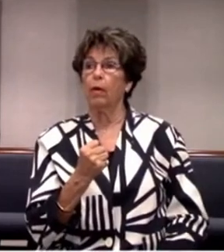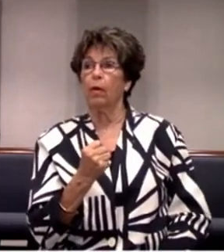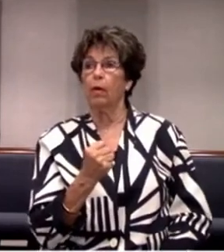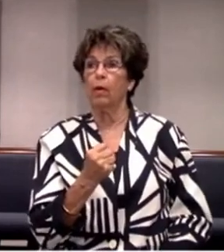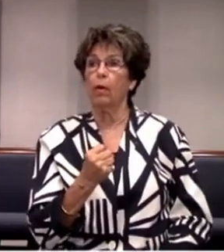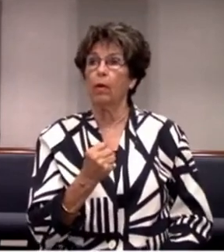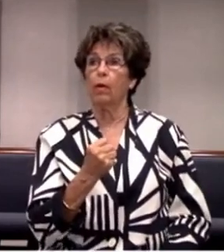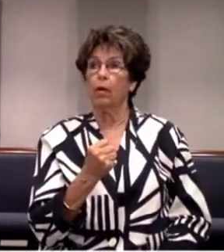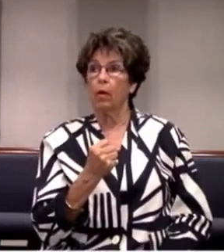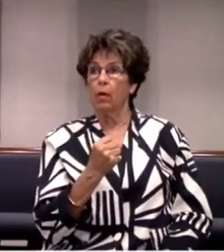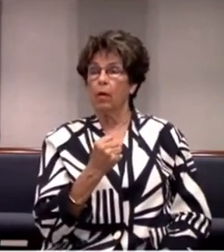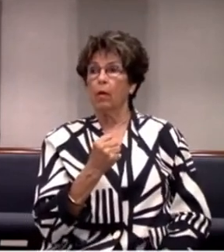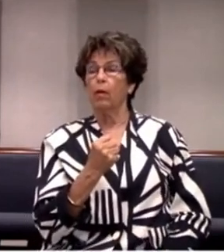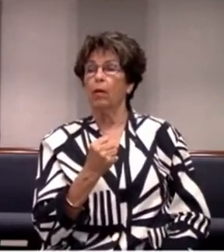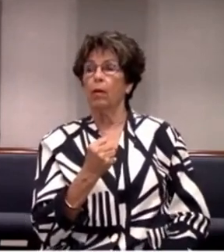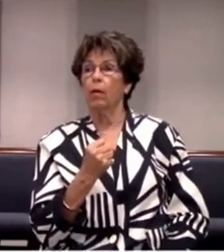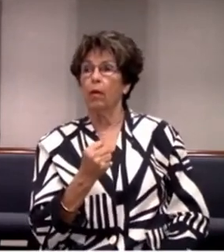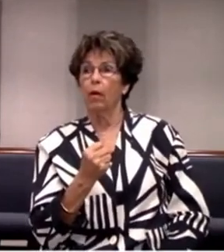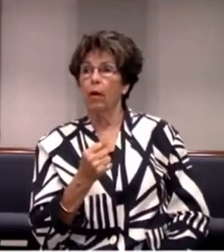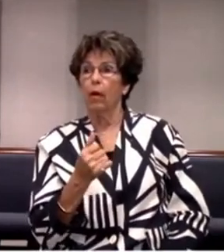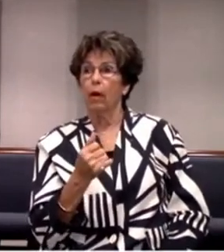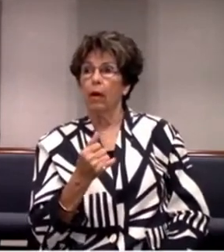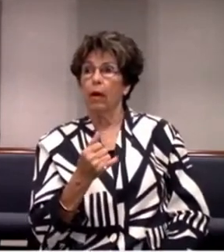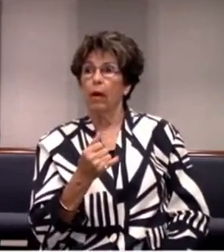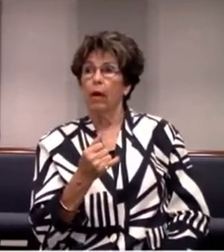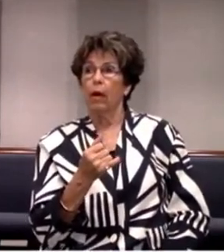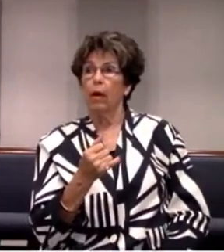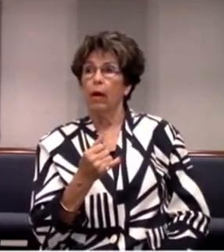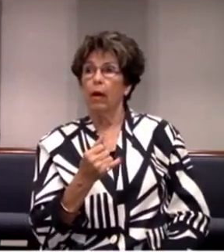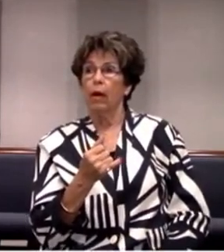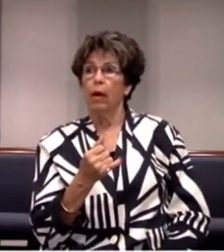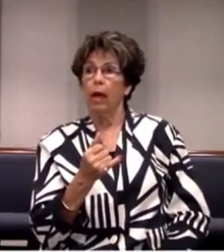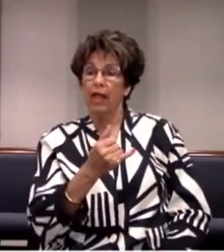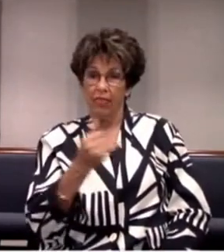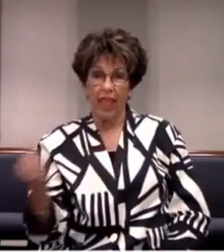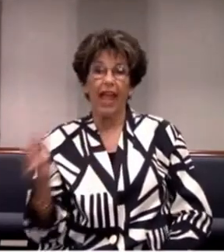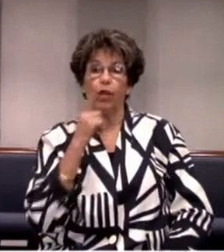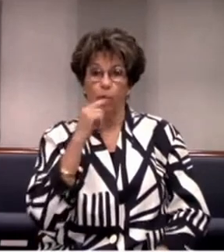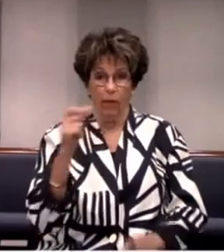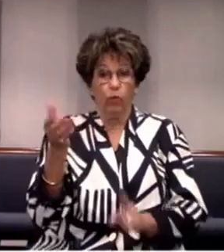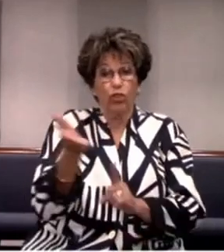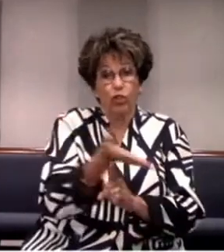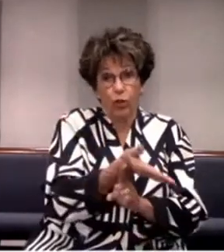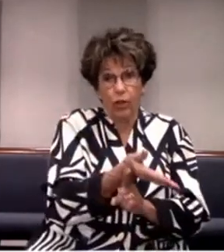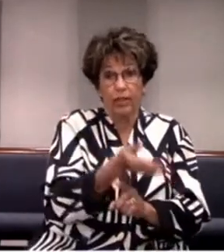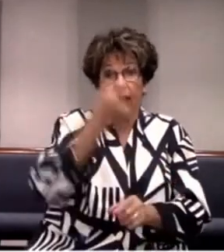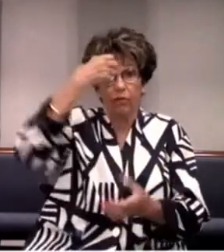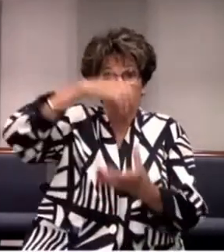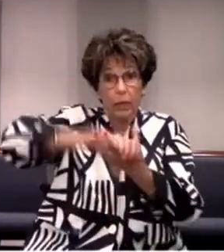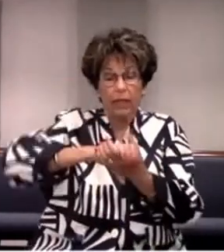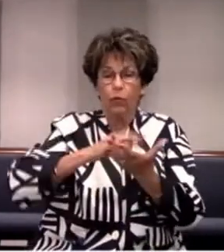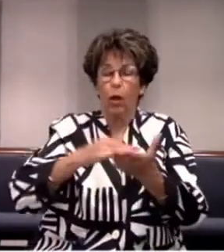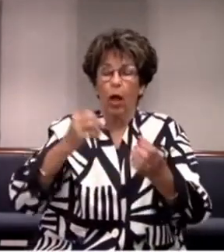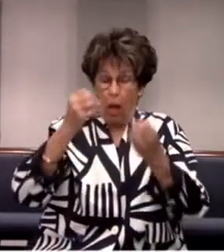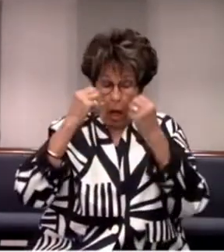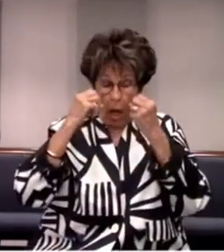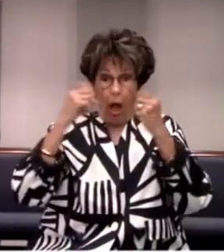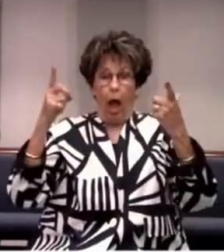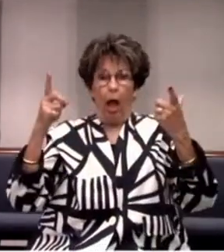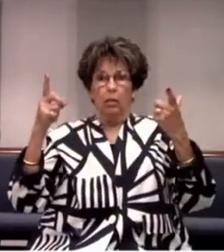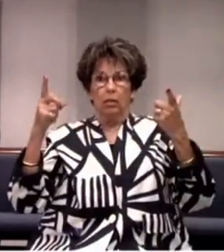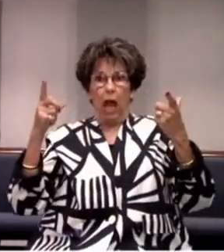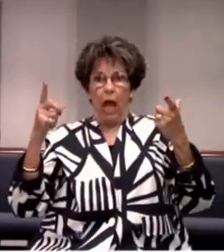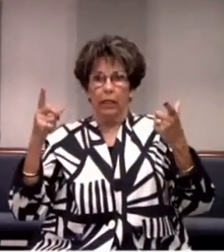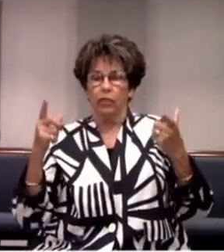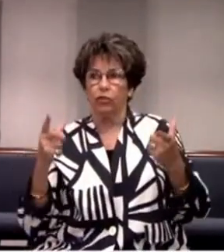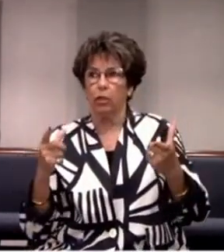Abrahamic covenant there. And they of the circumcision, which believed, were astonished, as many as